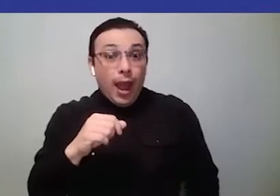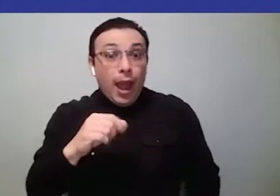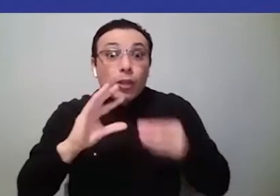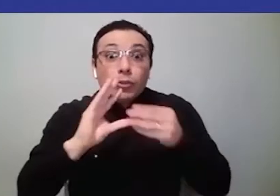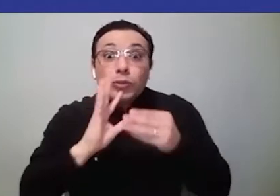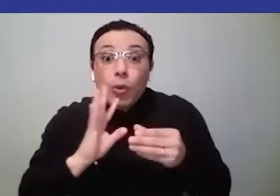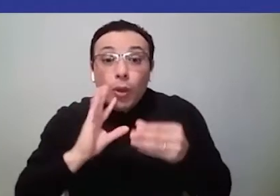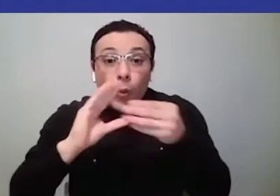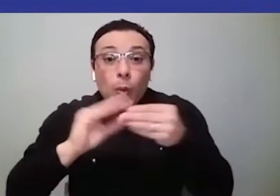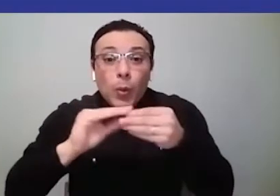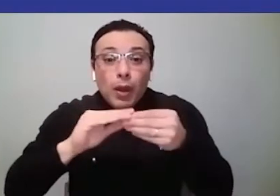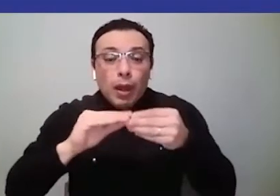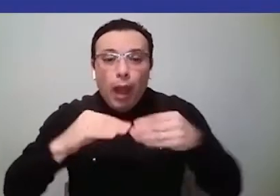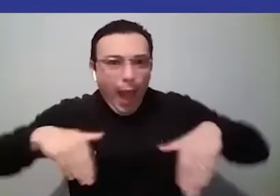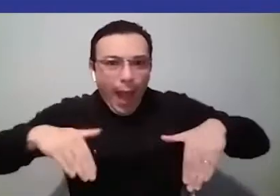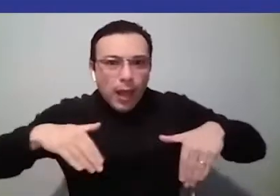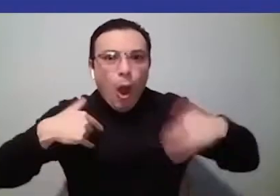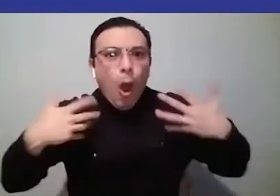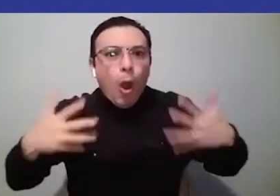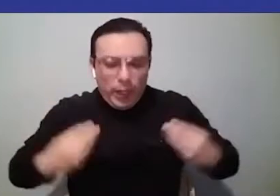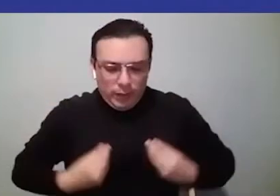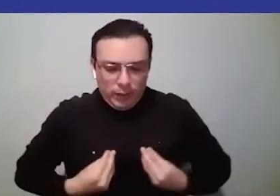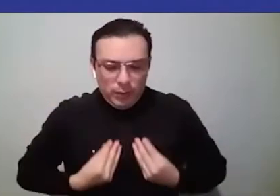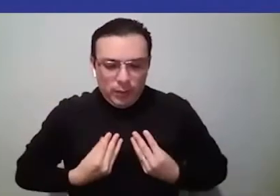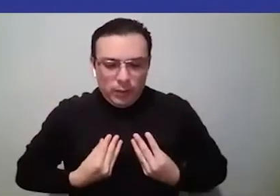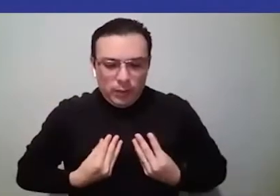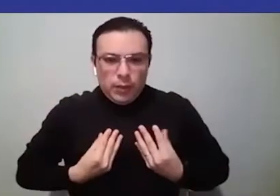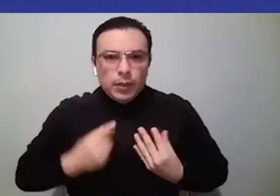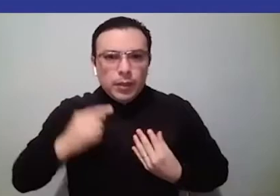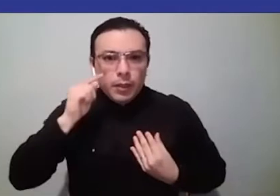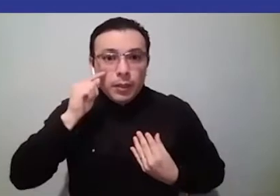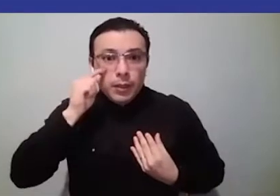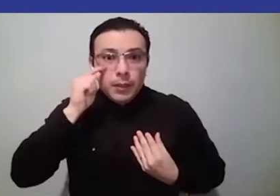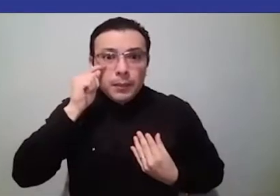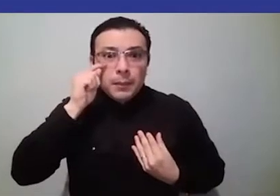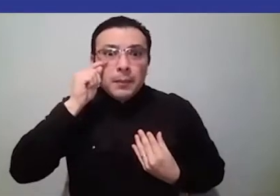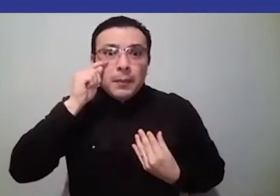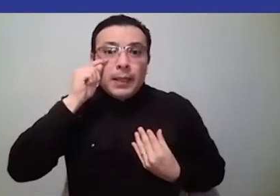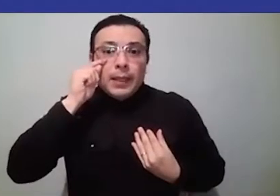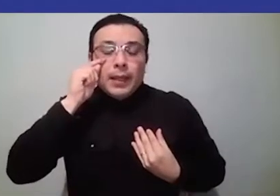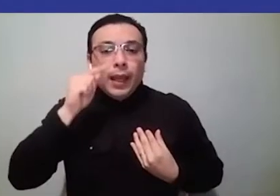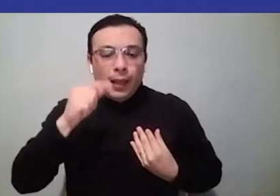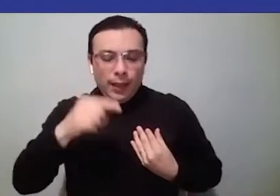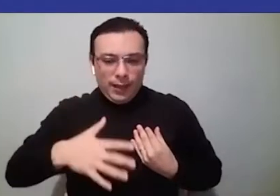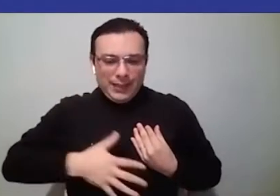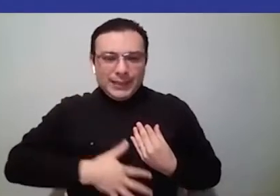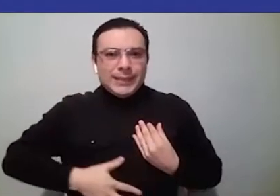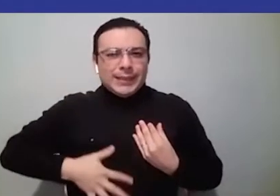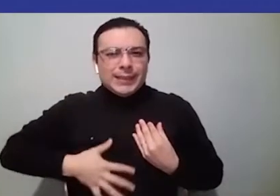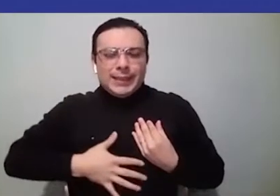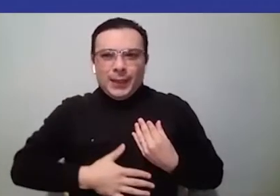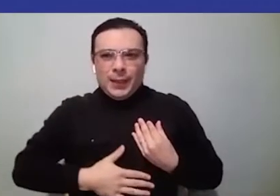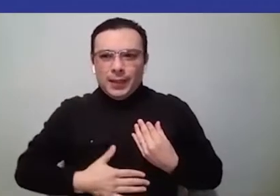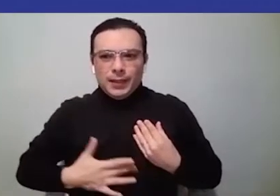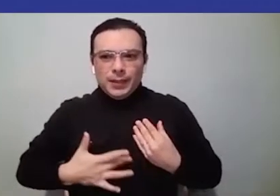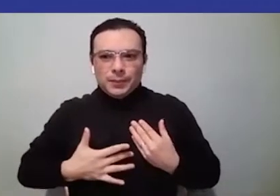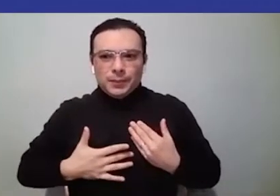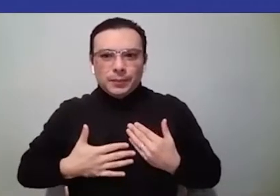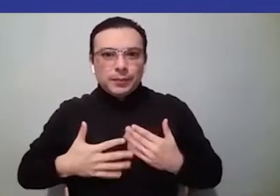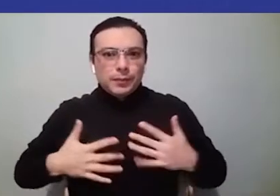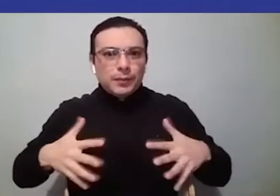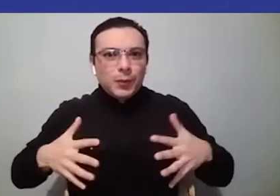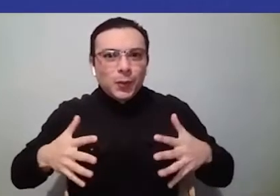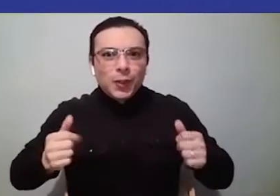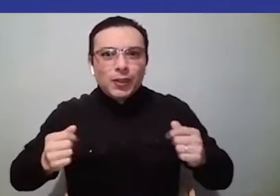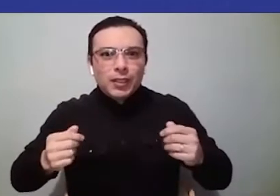and had this like strange, tight, but also butterfly feeling in my body that I knew I was listening to one of